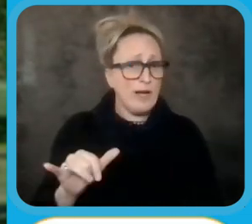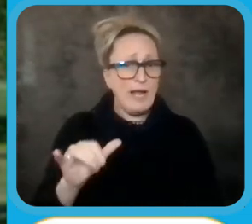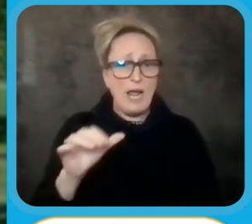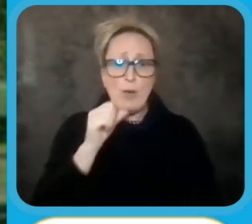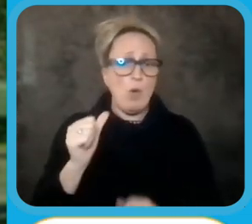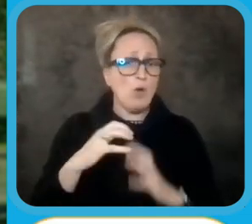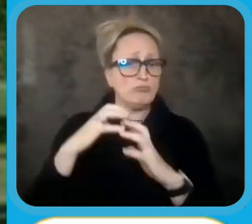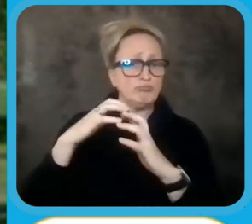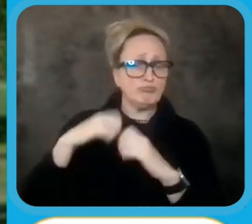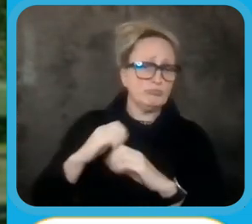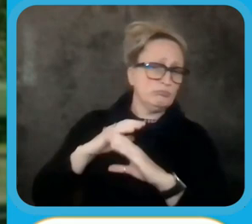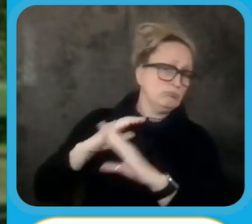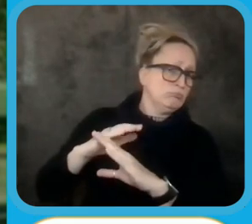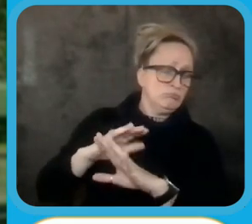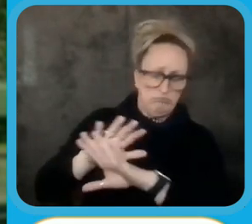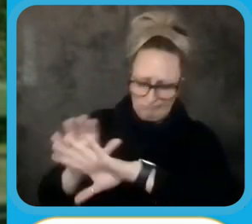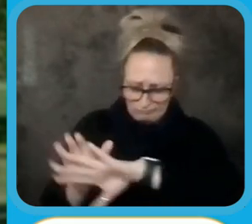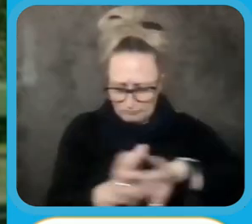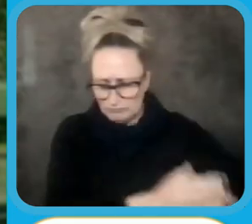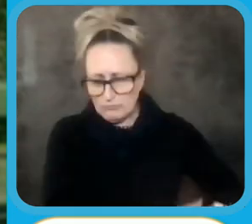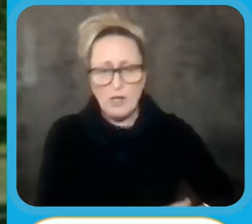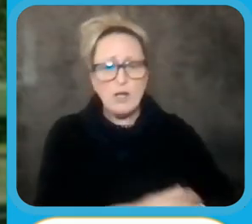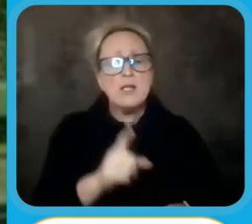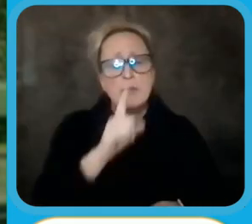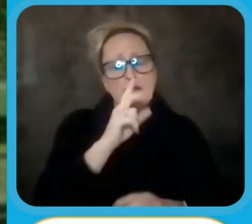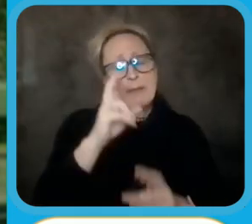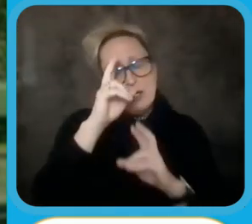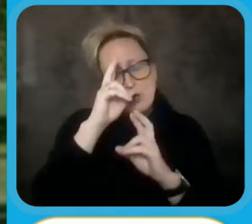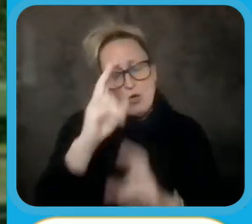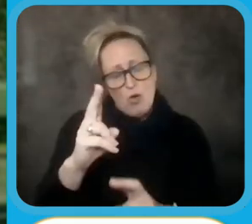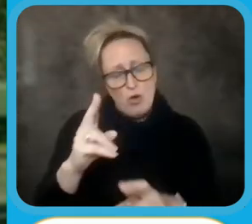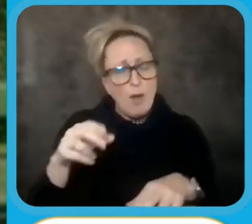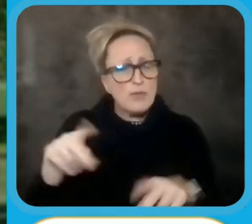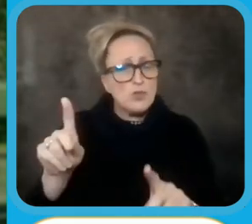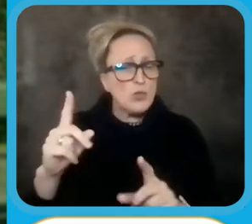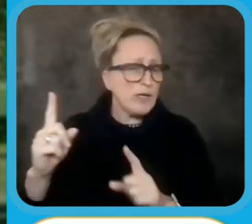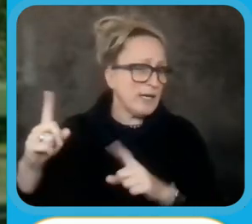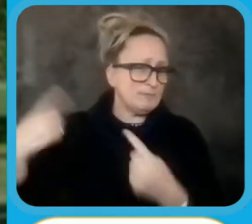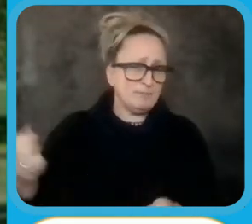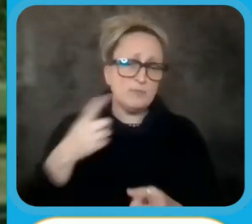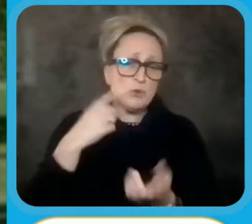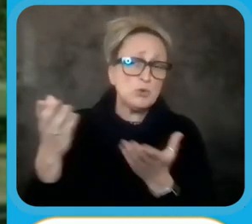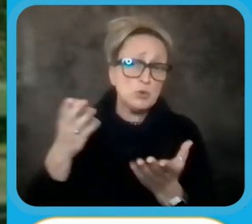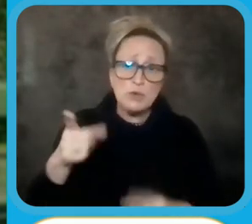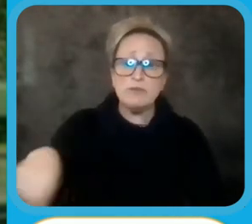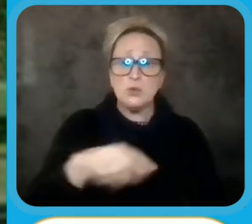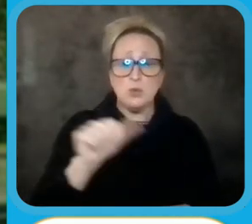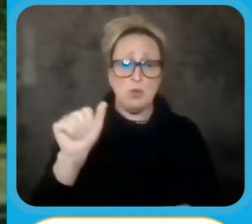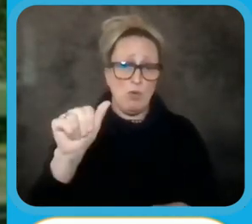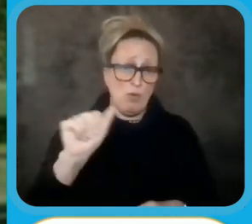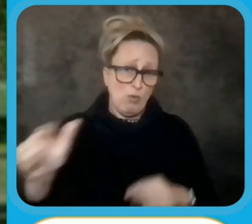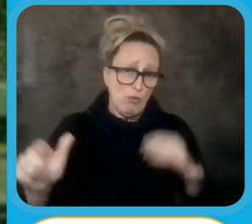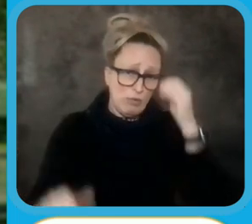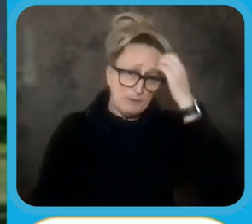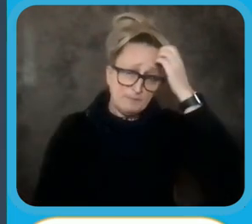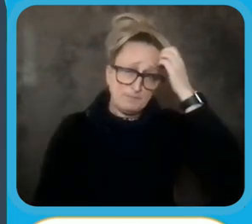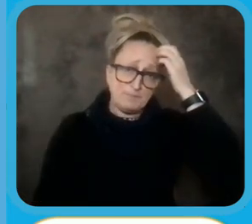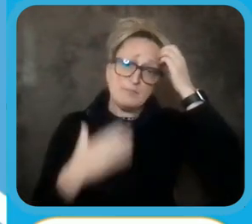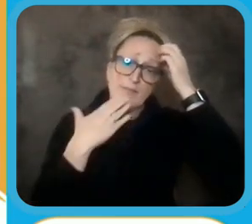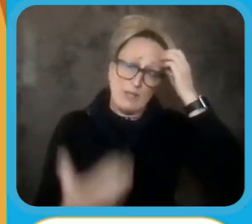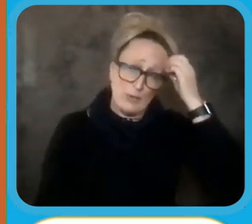down. It's been a true honor and opportunity of a lifetime to serve you all. Thank